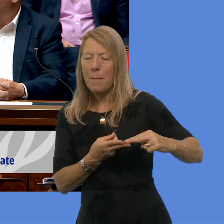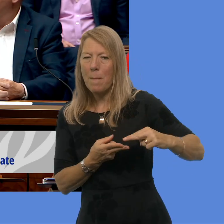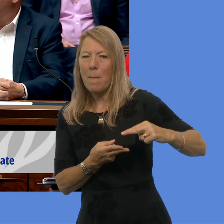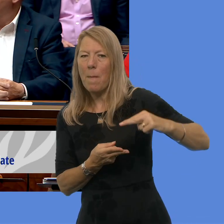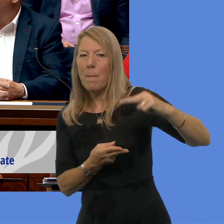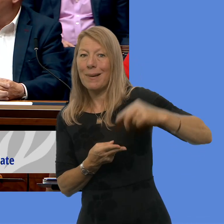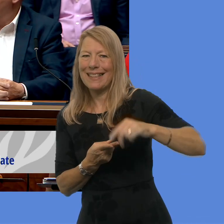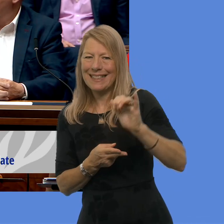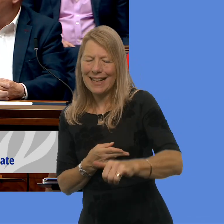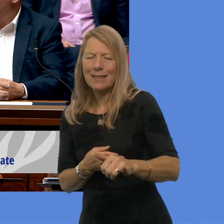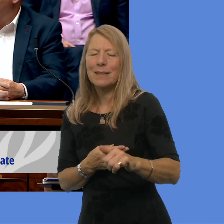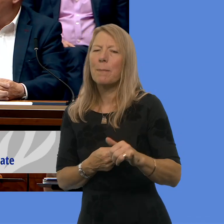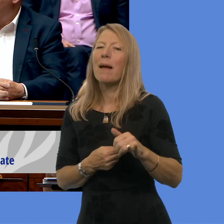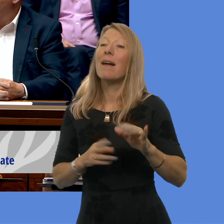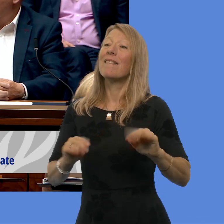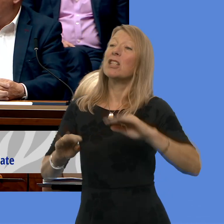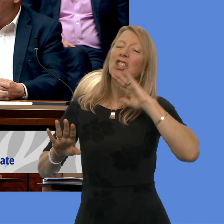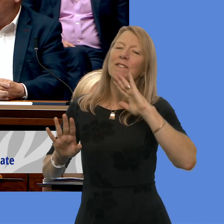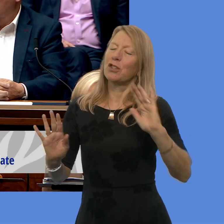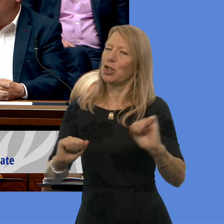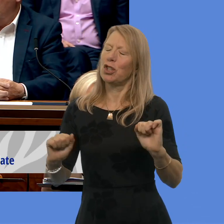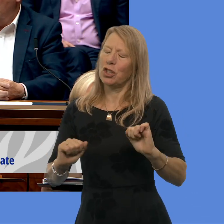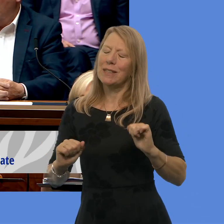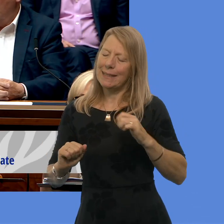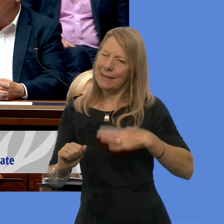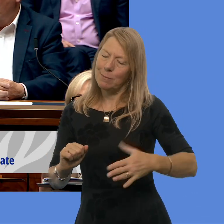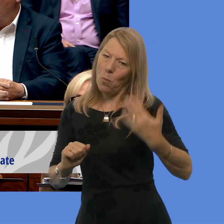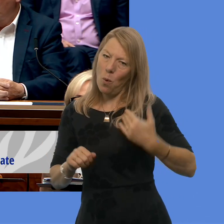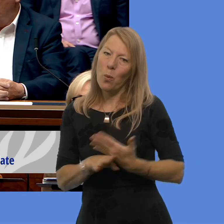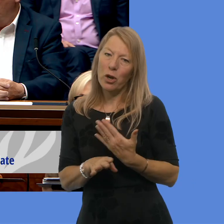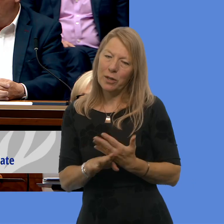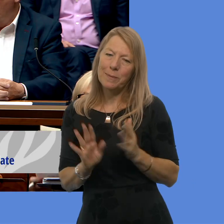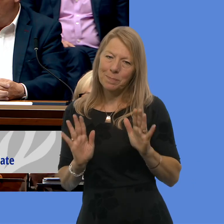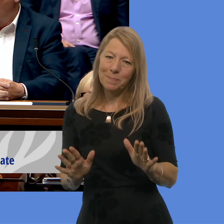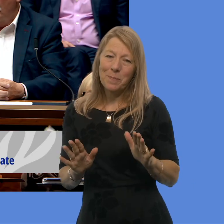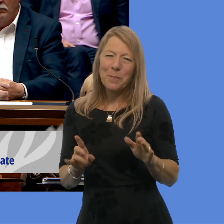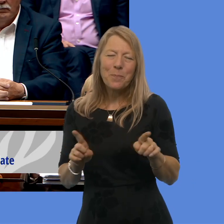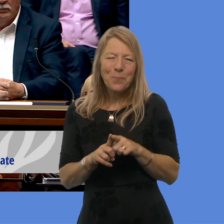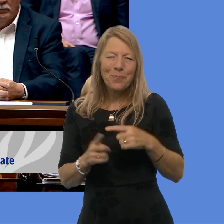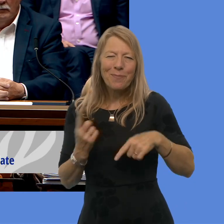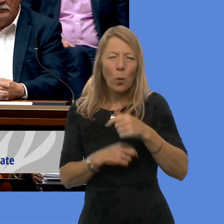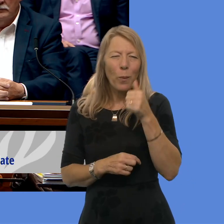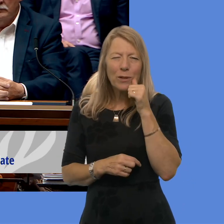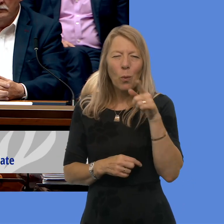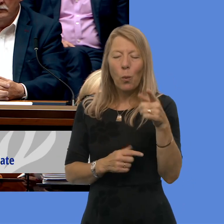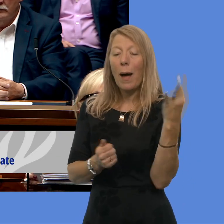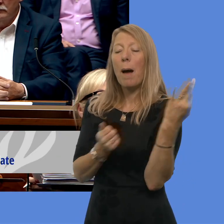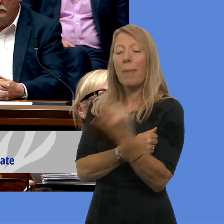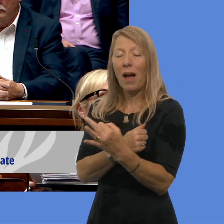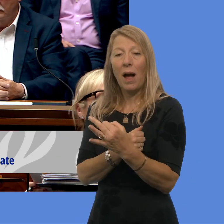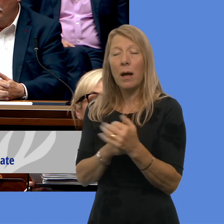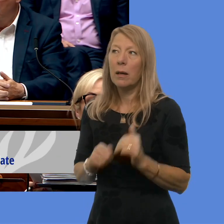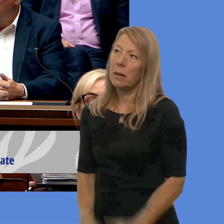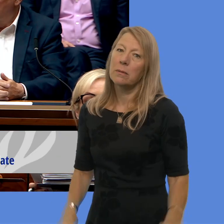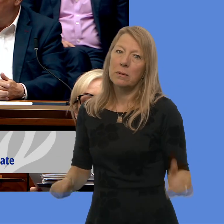is more work to do. We are also aware of the issues in terms of the length of time that it can take to reach a determination. But